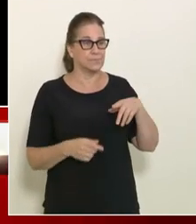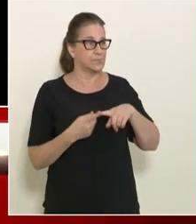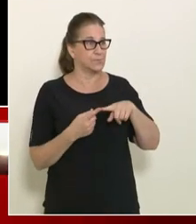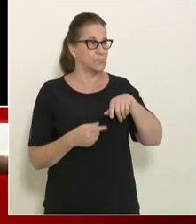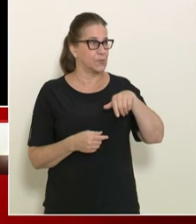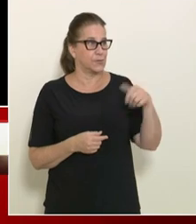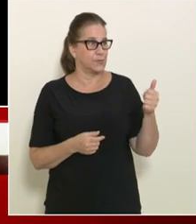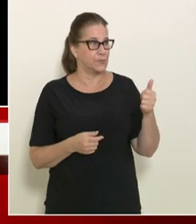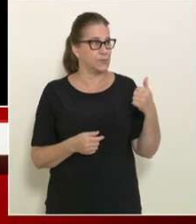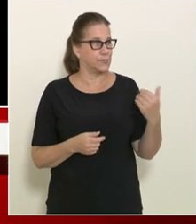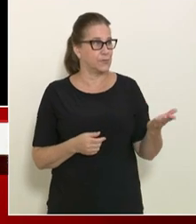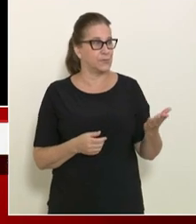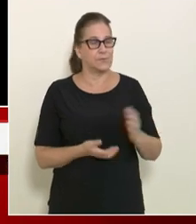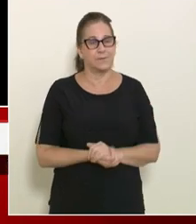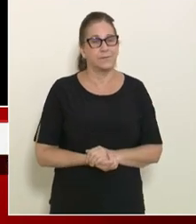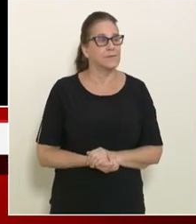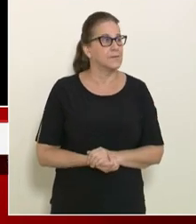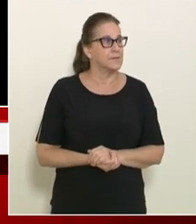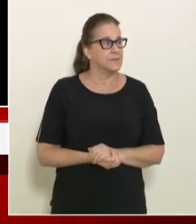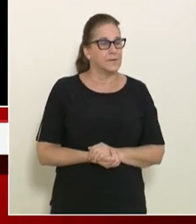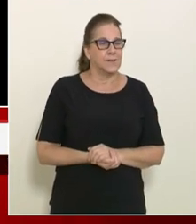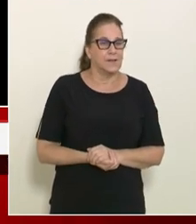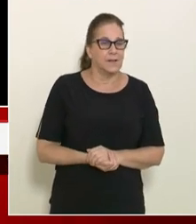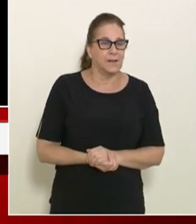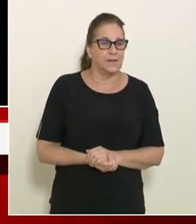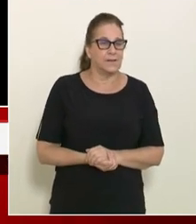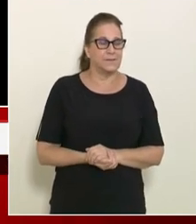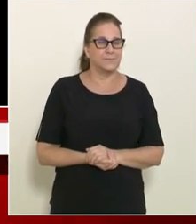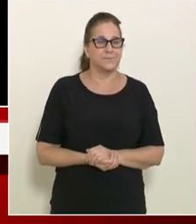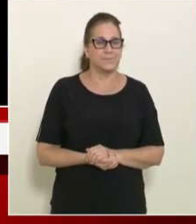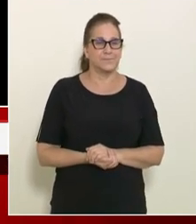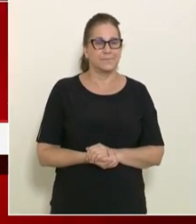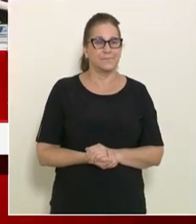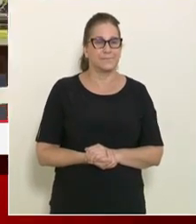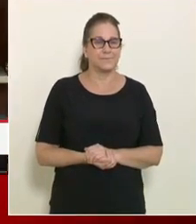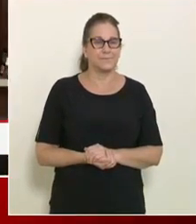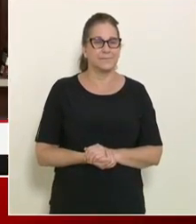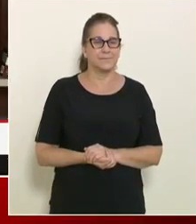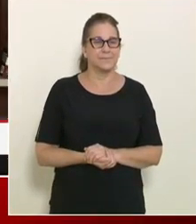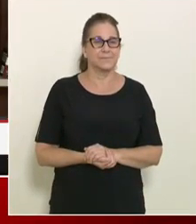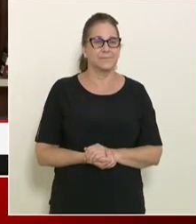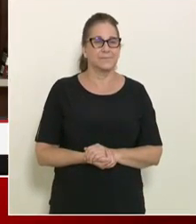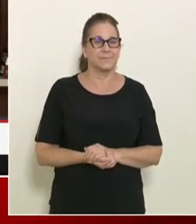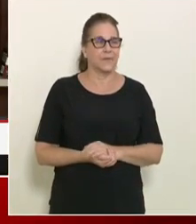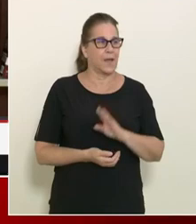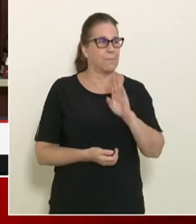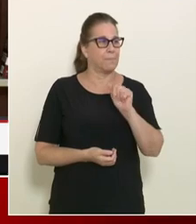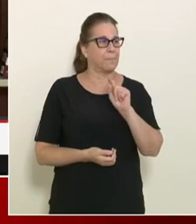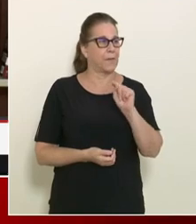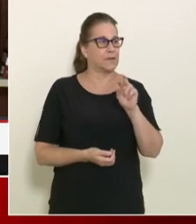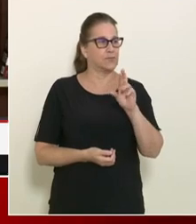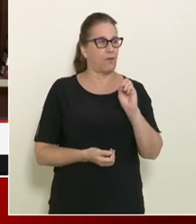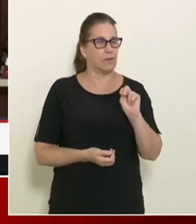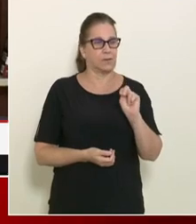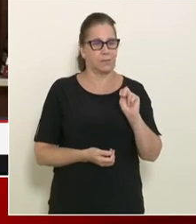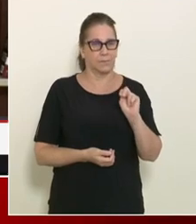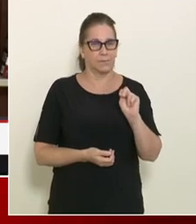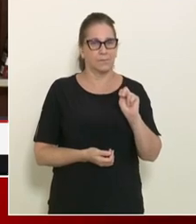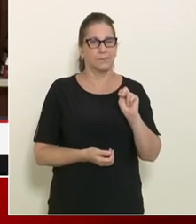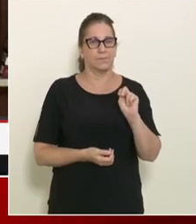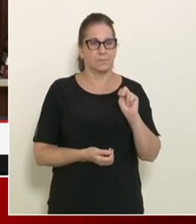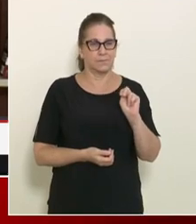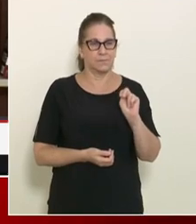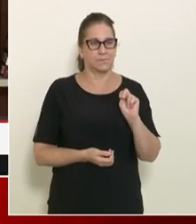the conversation to Dr. Bazran. And as I mentioned, Dr. Bazran is our director of the D.C. Department of Behavioral